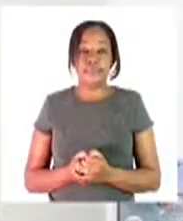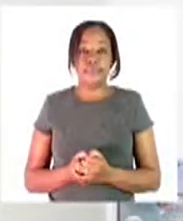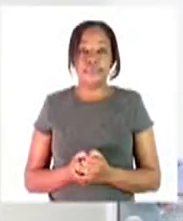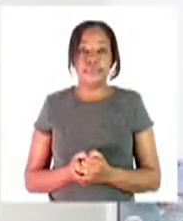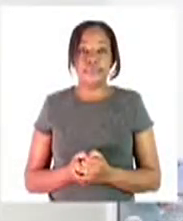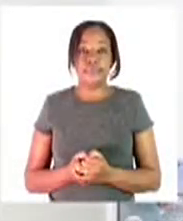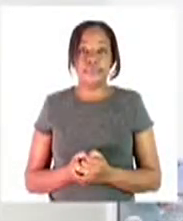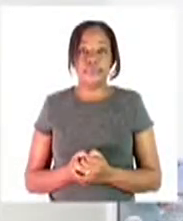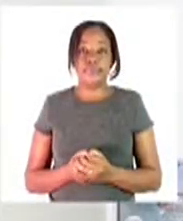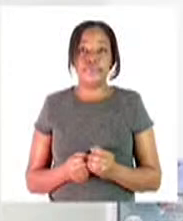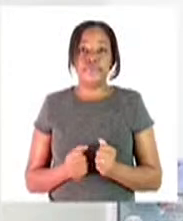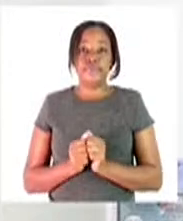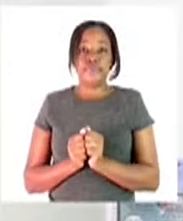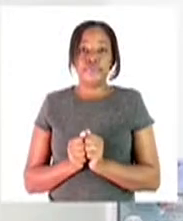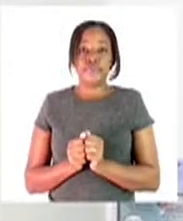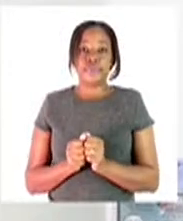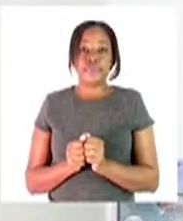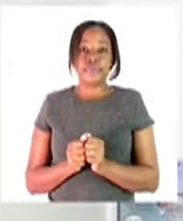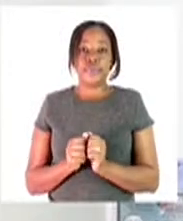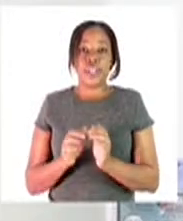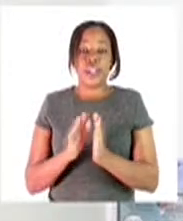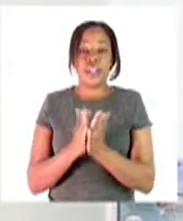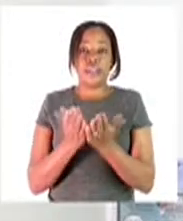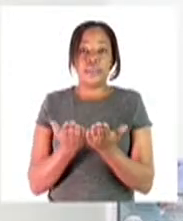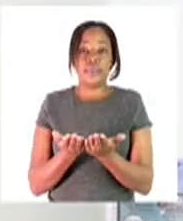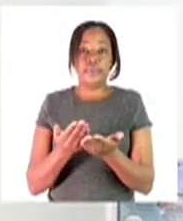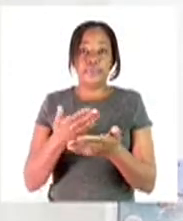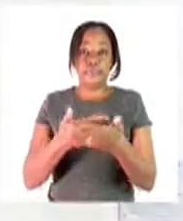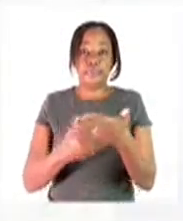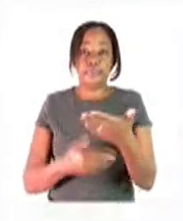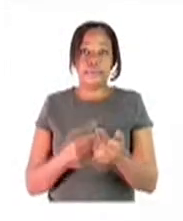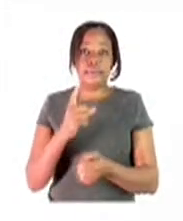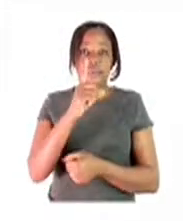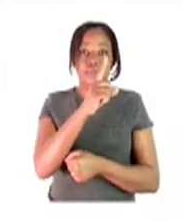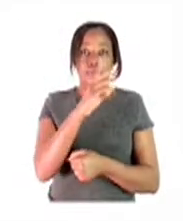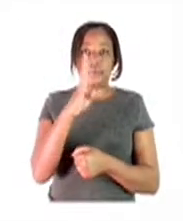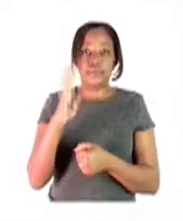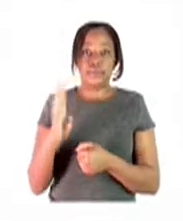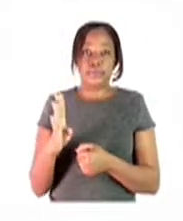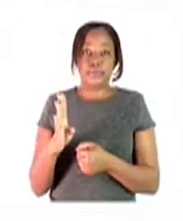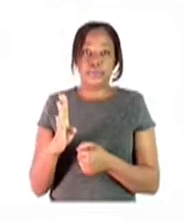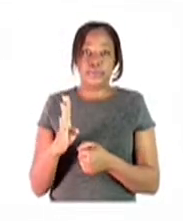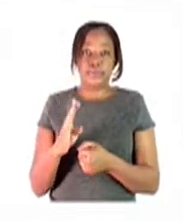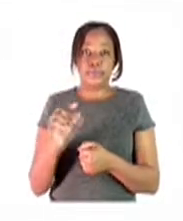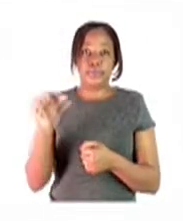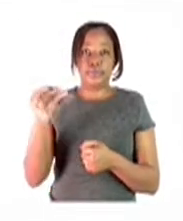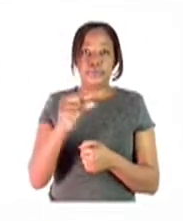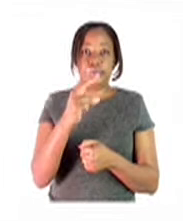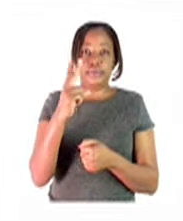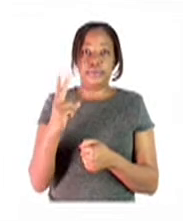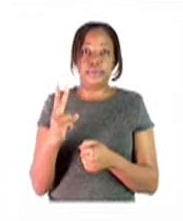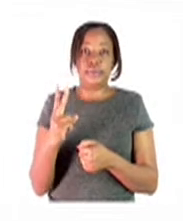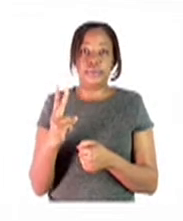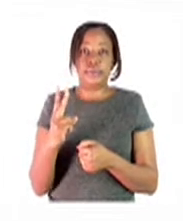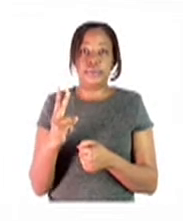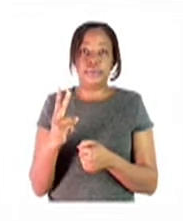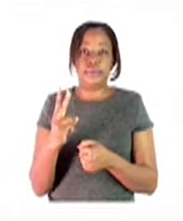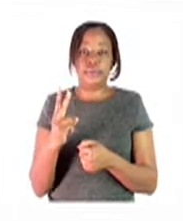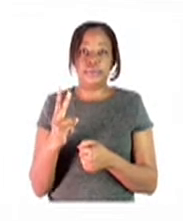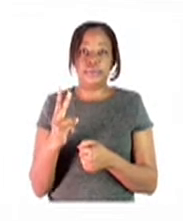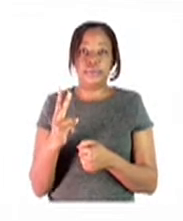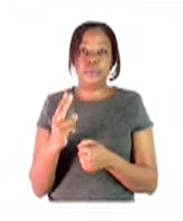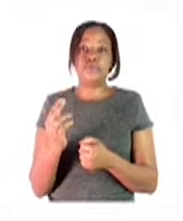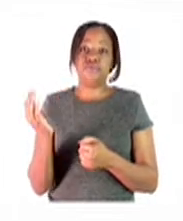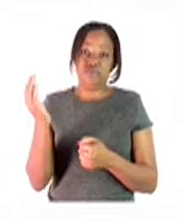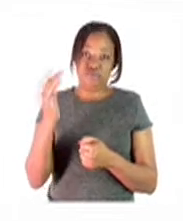Okay, let's go over to page 14 together with the grade 2s. And the grade 3s, you are also welcome